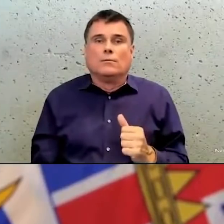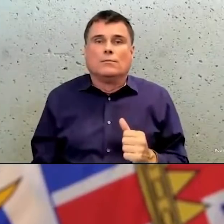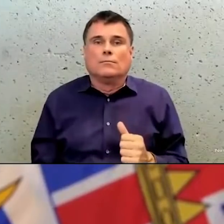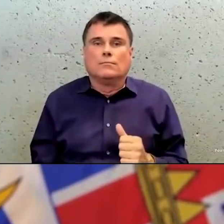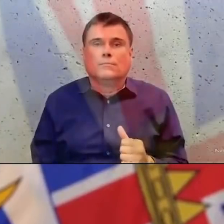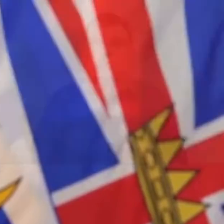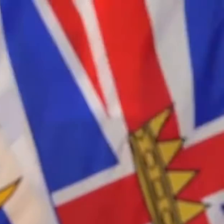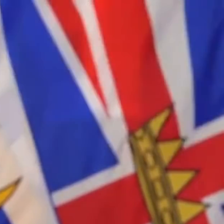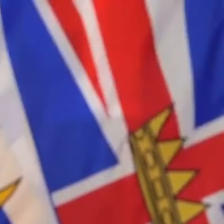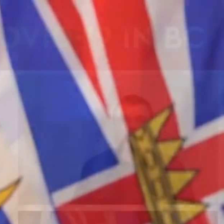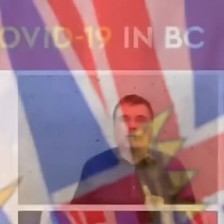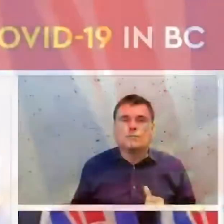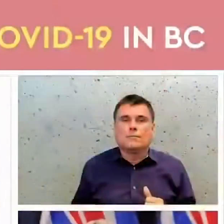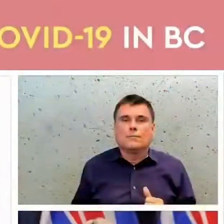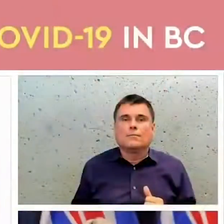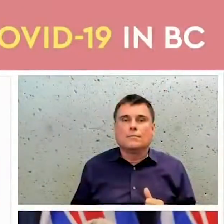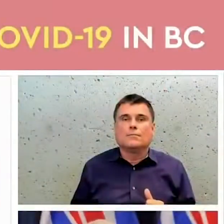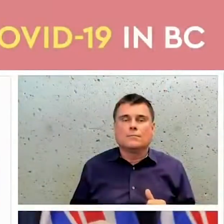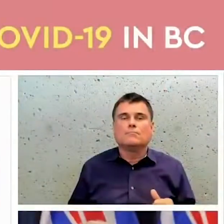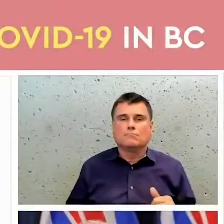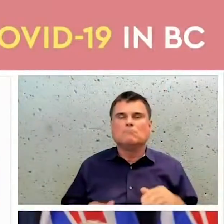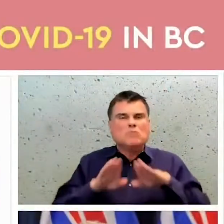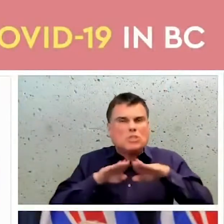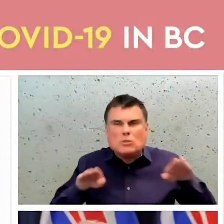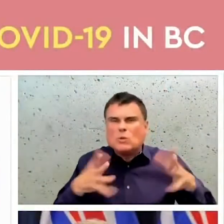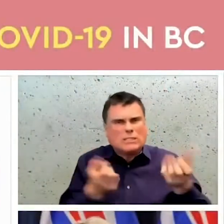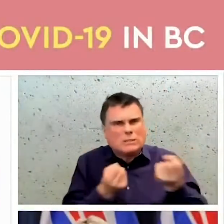details. So we do know, I